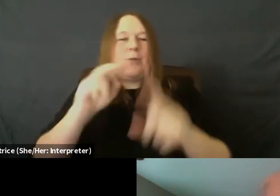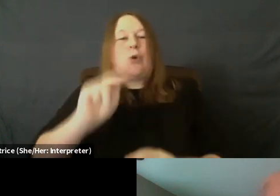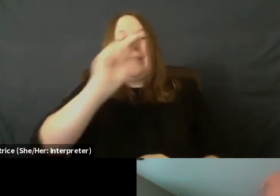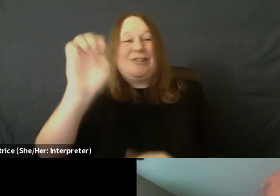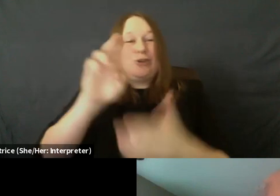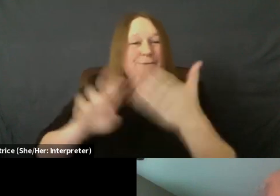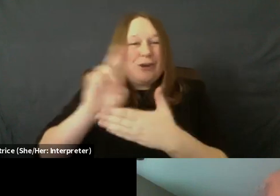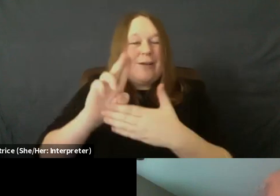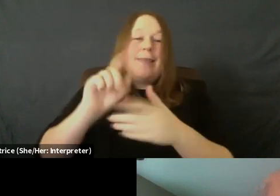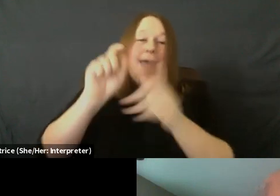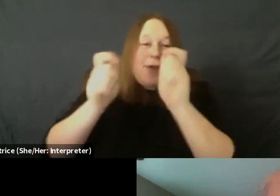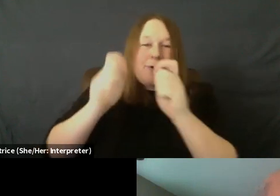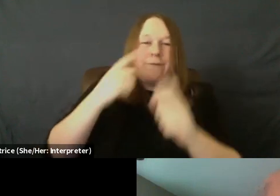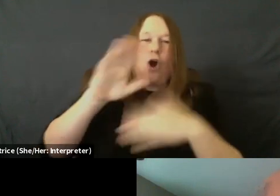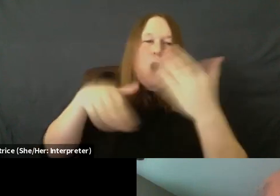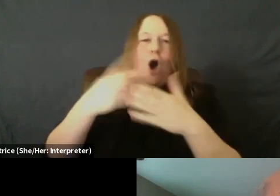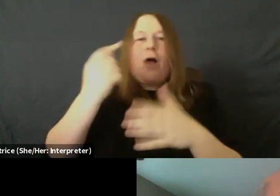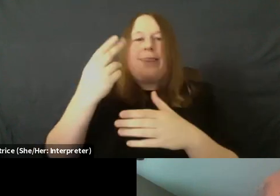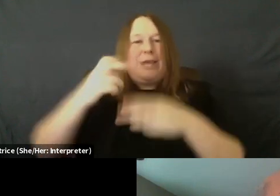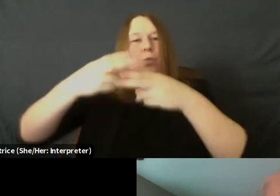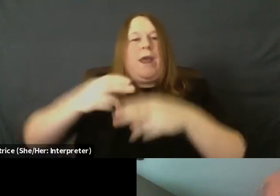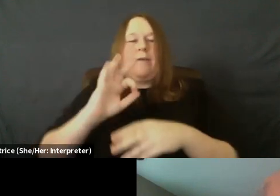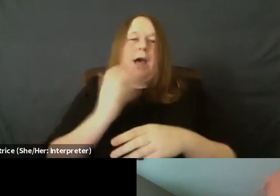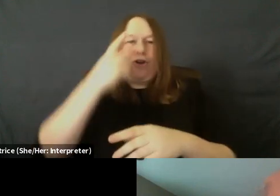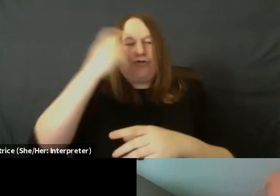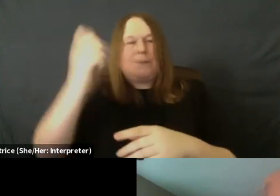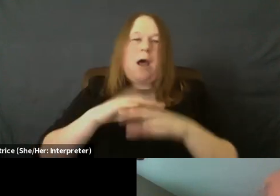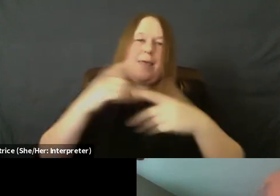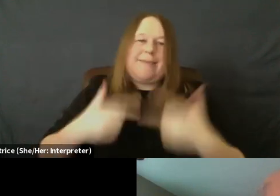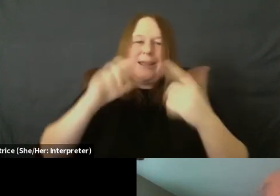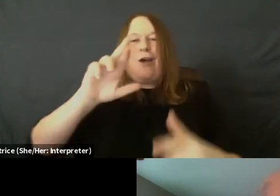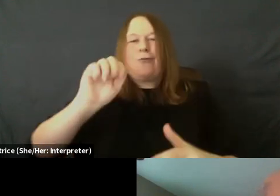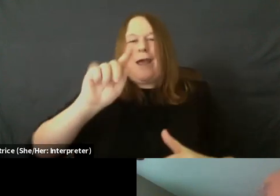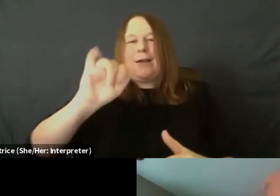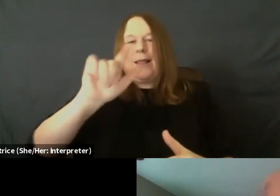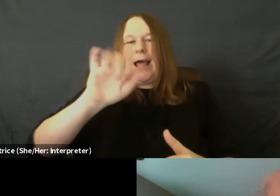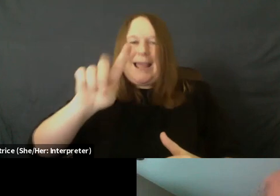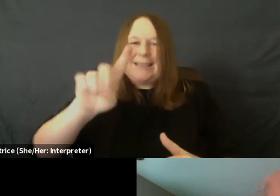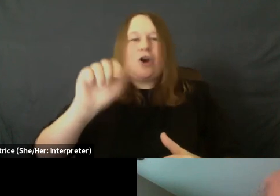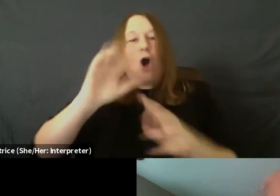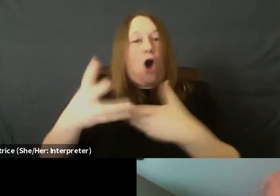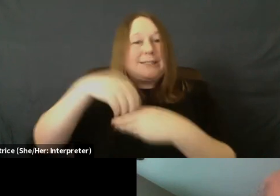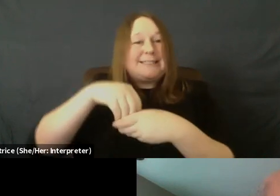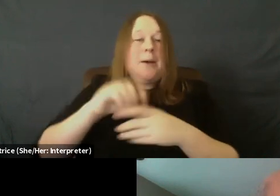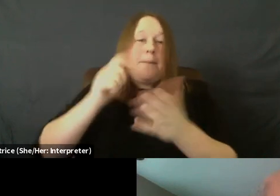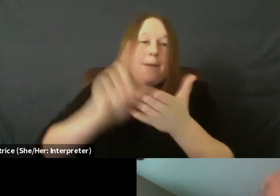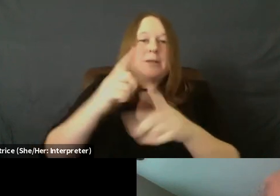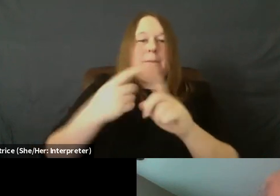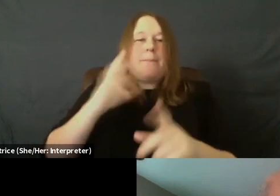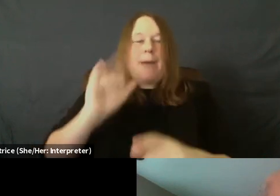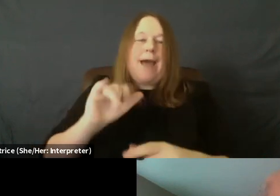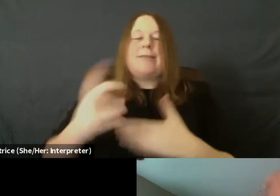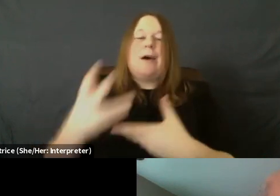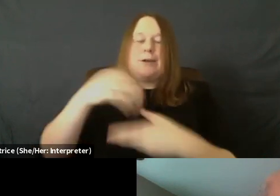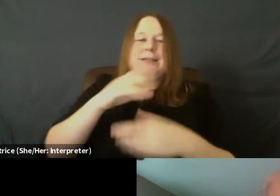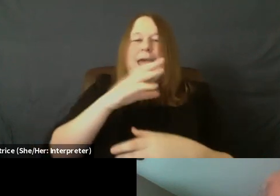They are the editor of All the Weight of Our Dreams on Living Radicalized Autism, published by the Autistic Women and